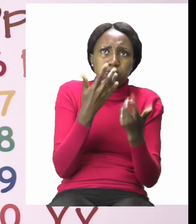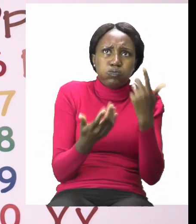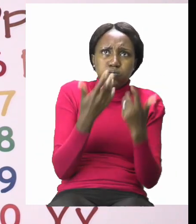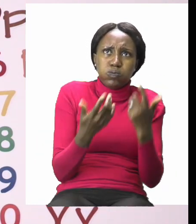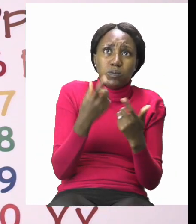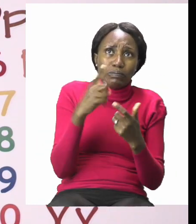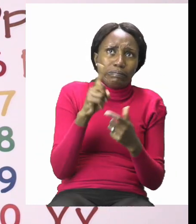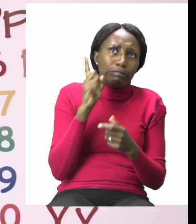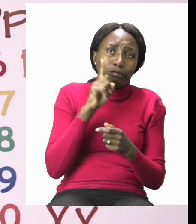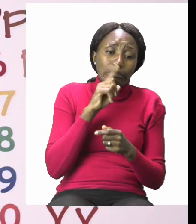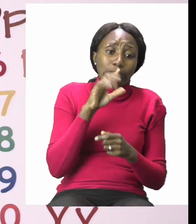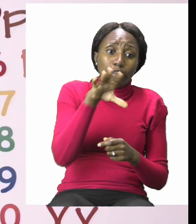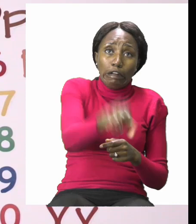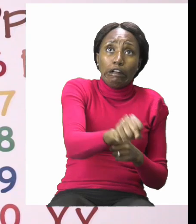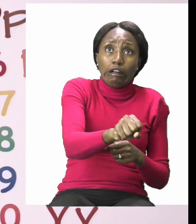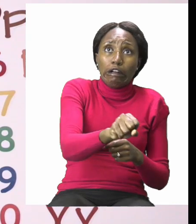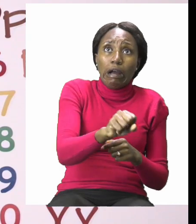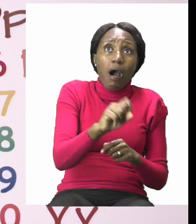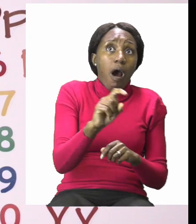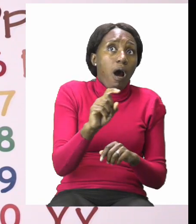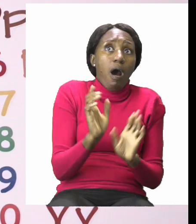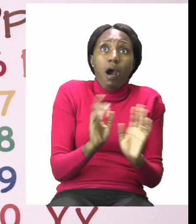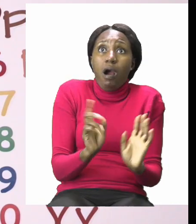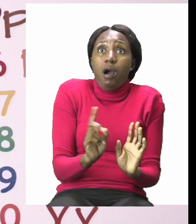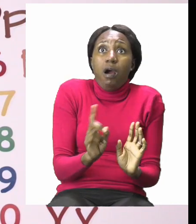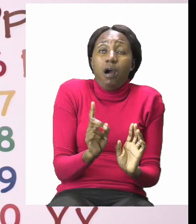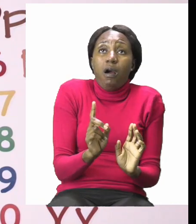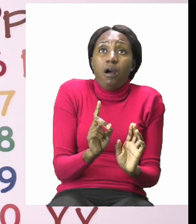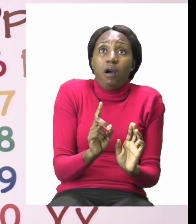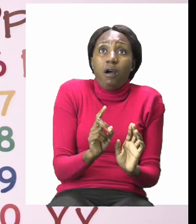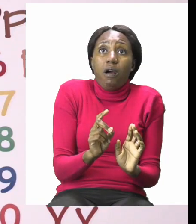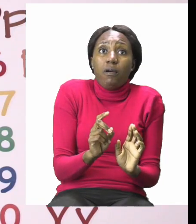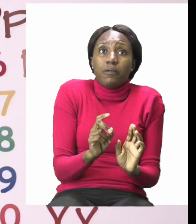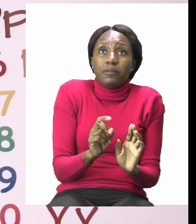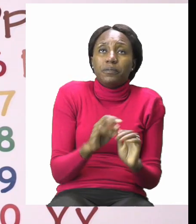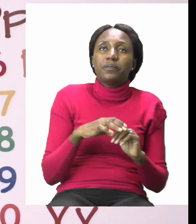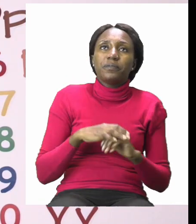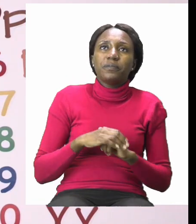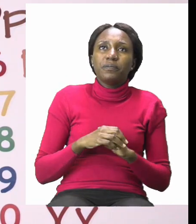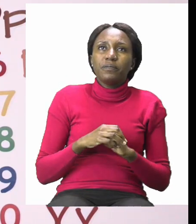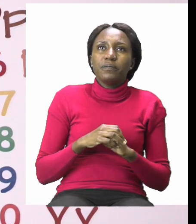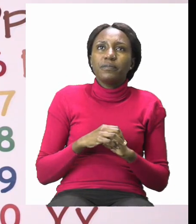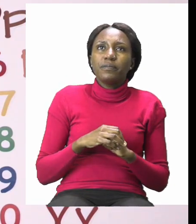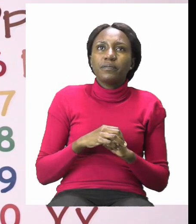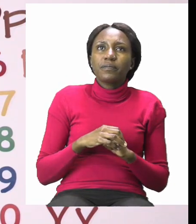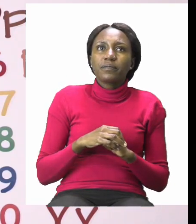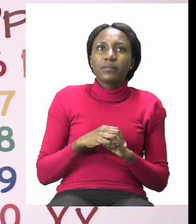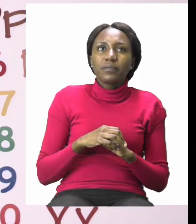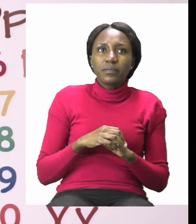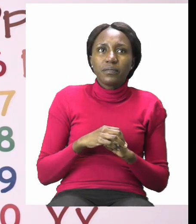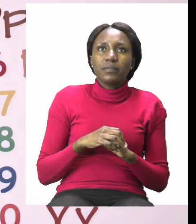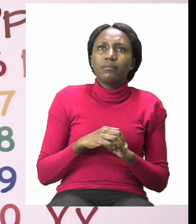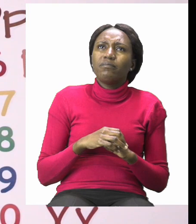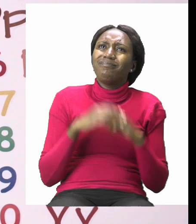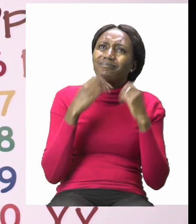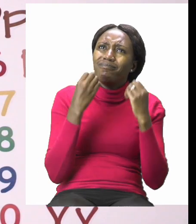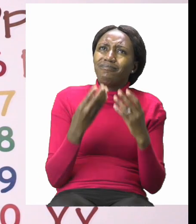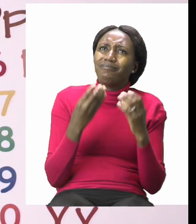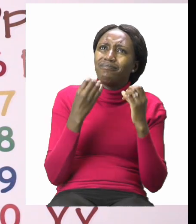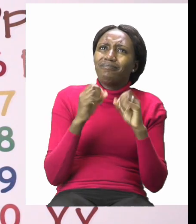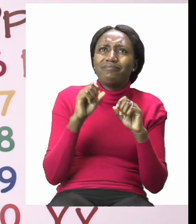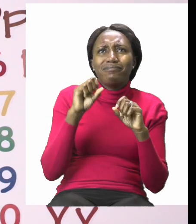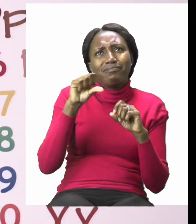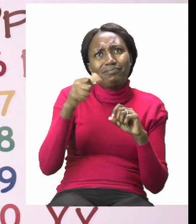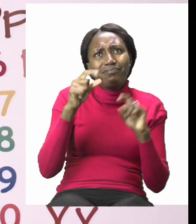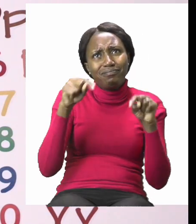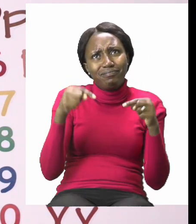or too heavy for you to carry, try hard to not touch. There are many other things in the house